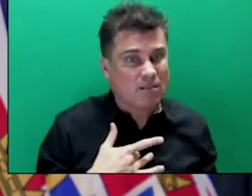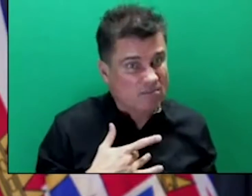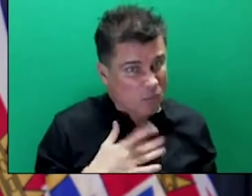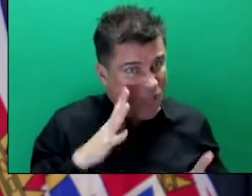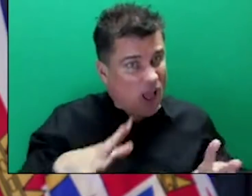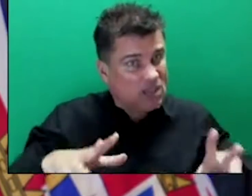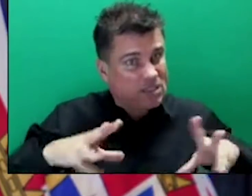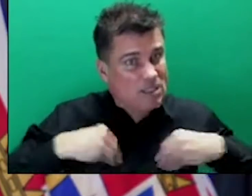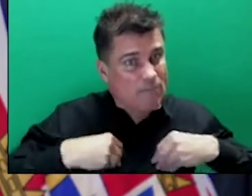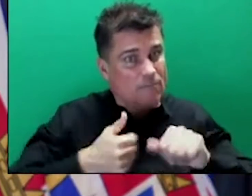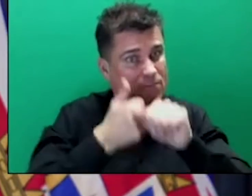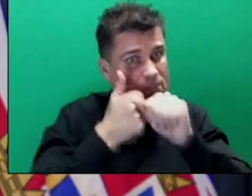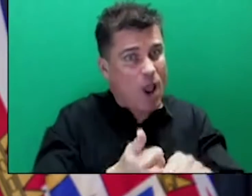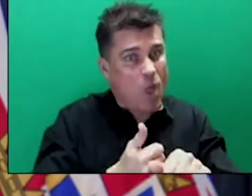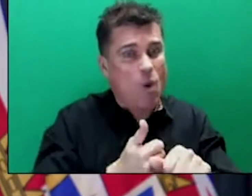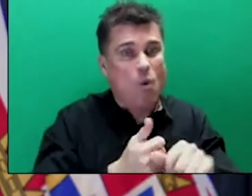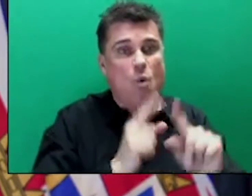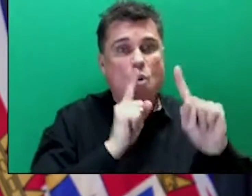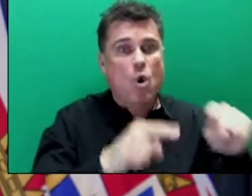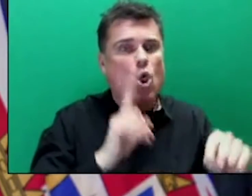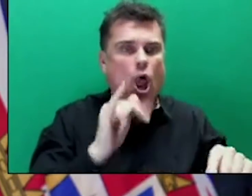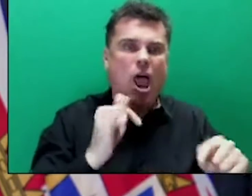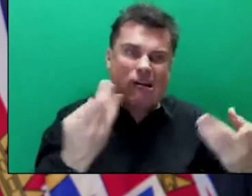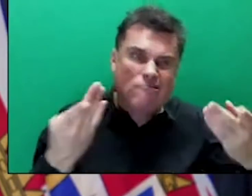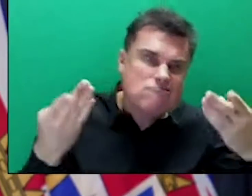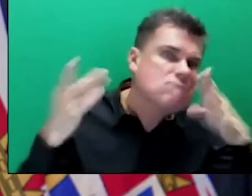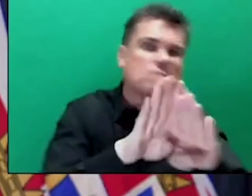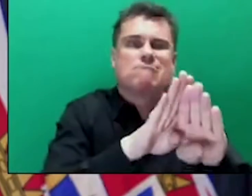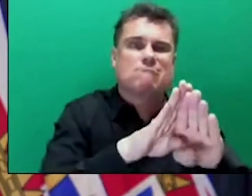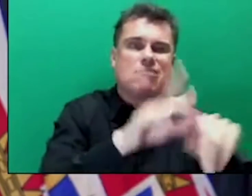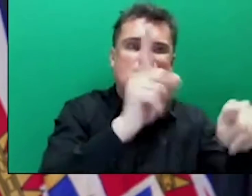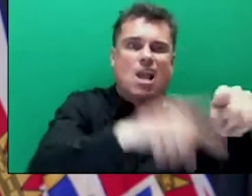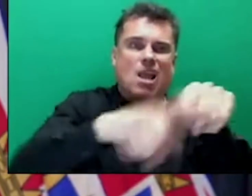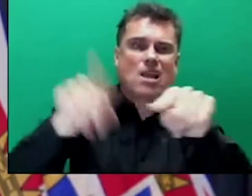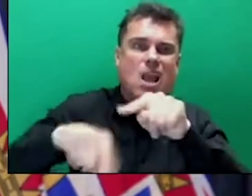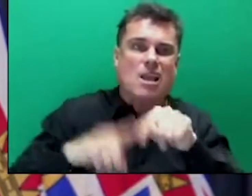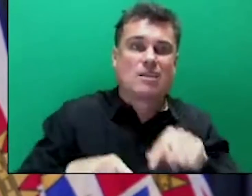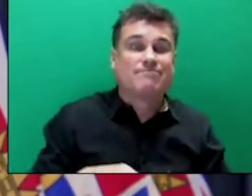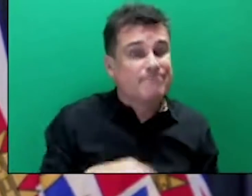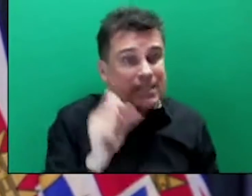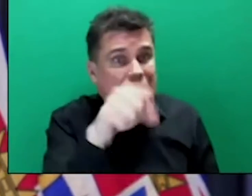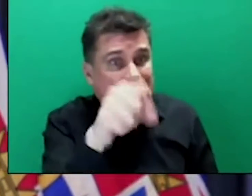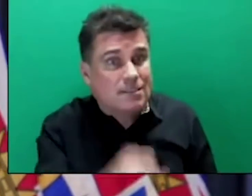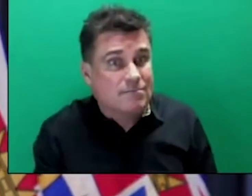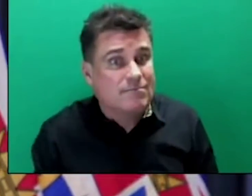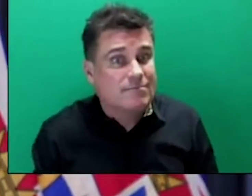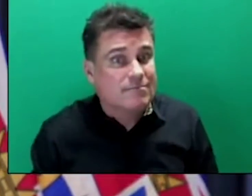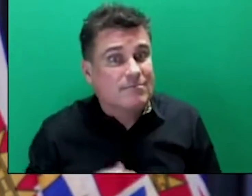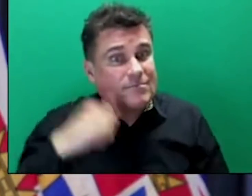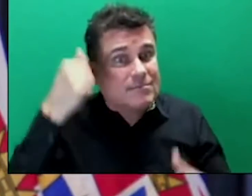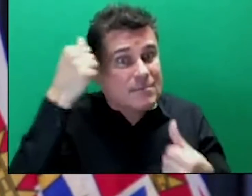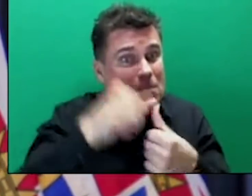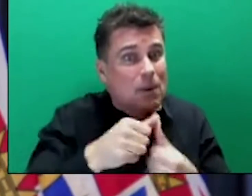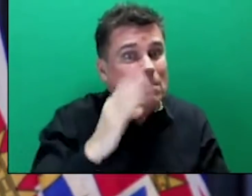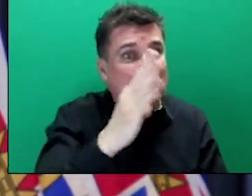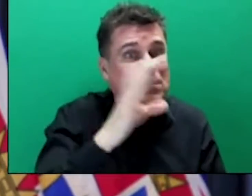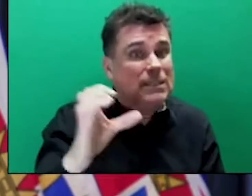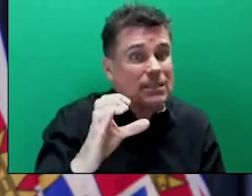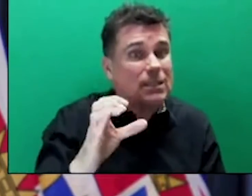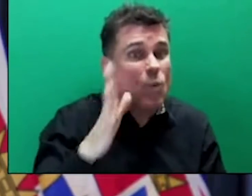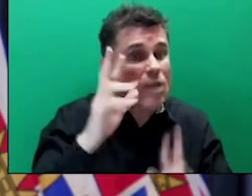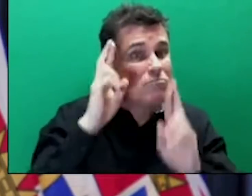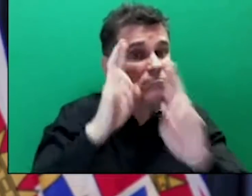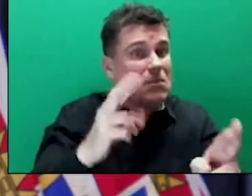yes, these are the restrictions that we've had in place, and it's making a difference. So this is what we need to do for each other, for